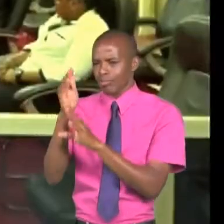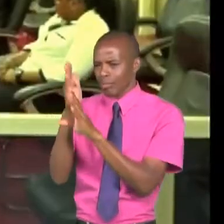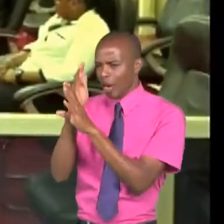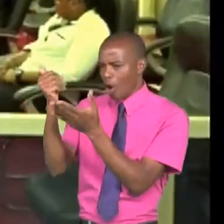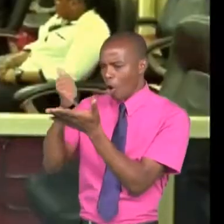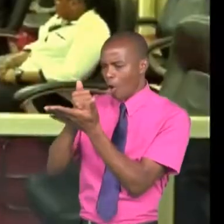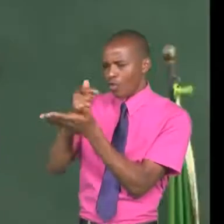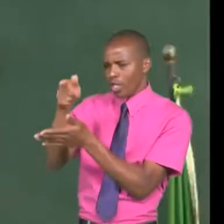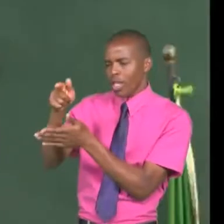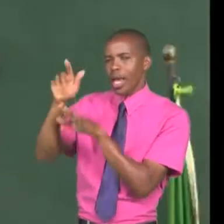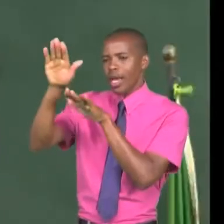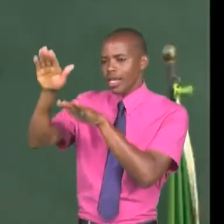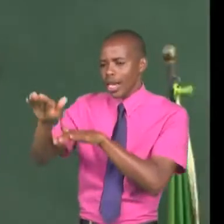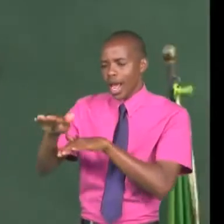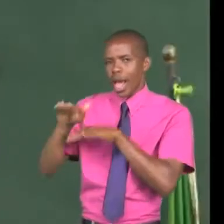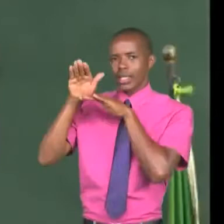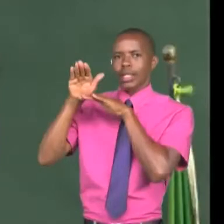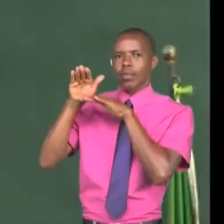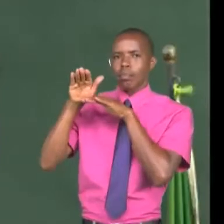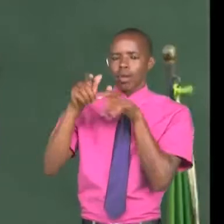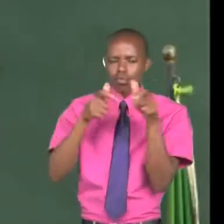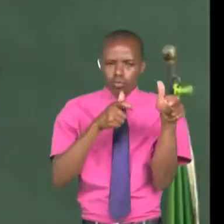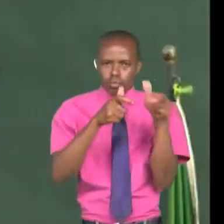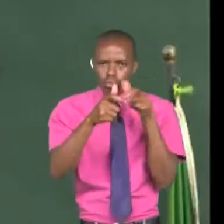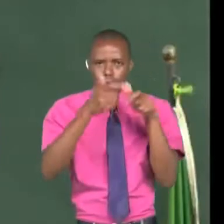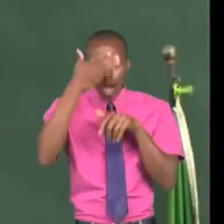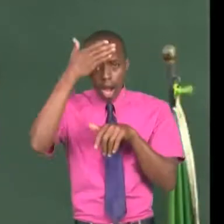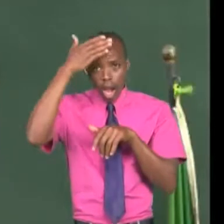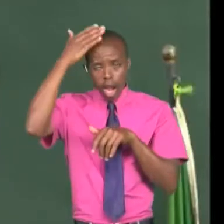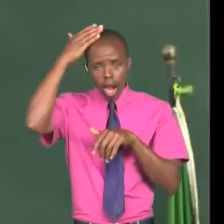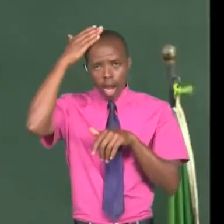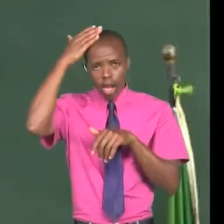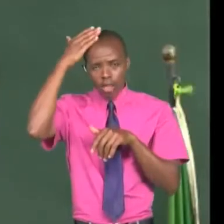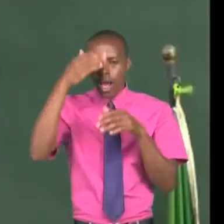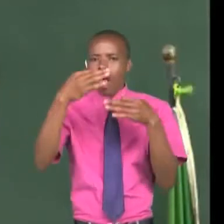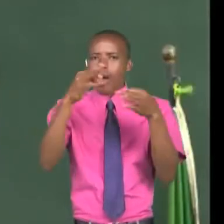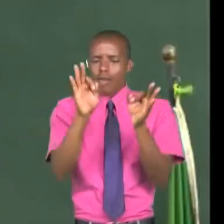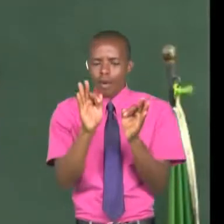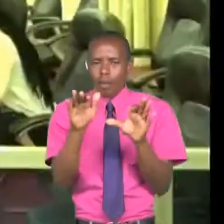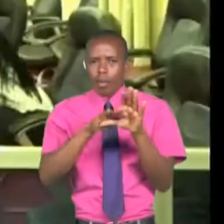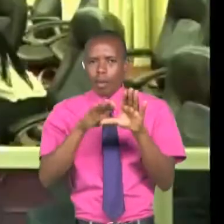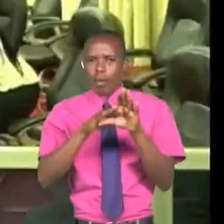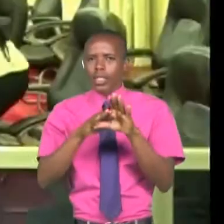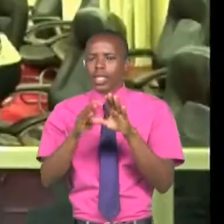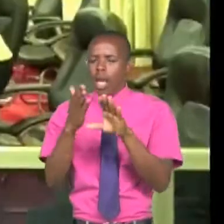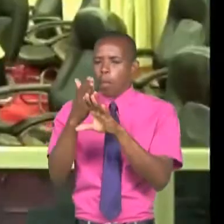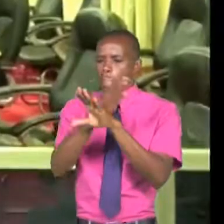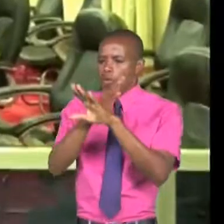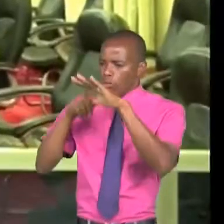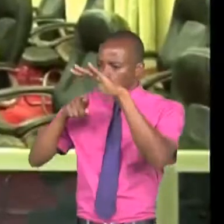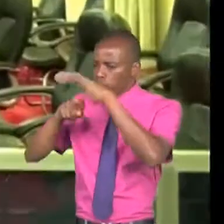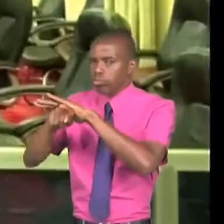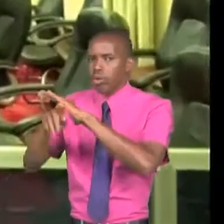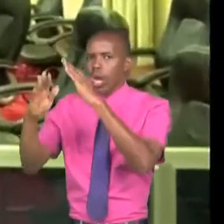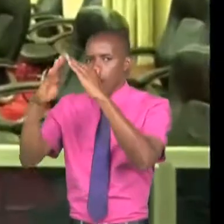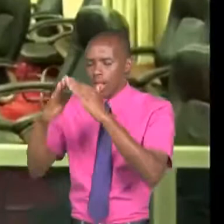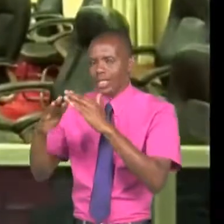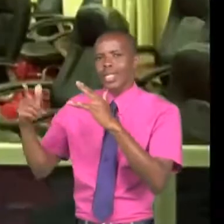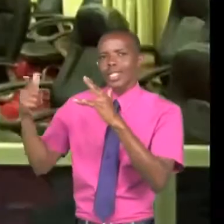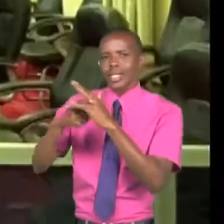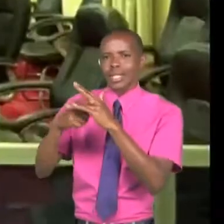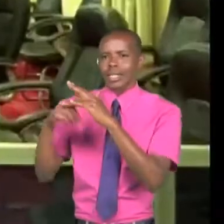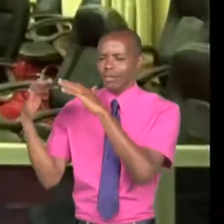in the assembly, controlled by Obado's relative, before they made their way into the assembly and started